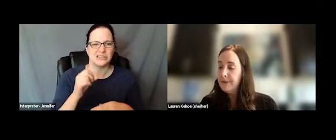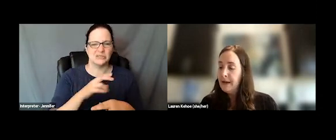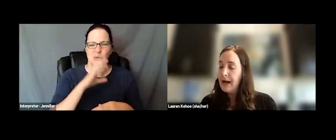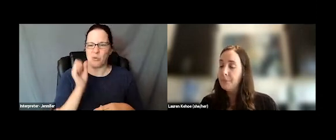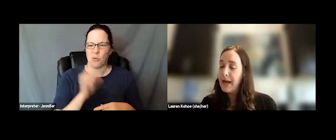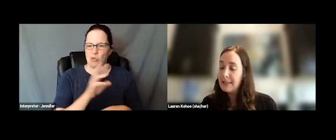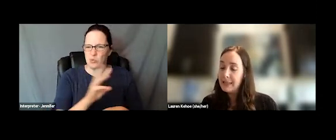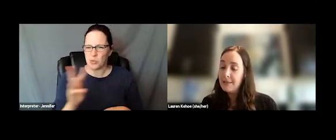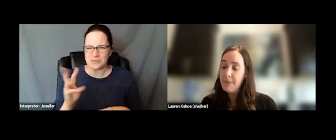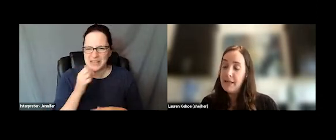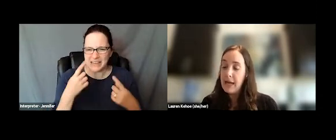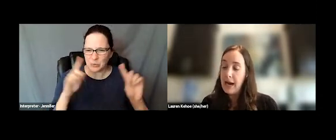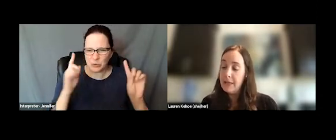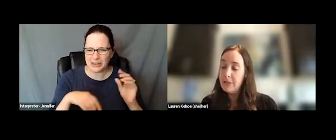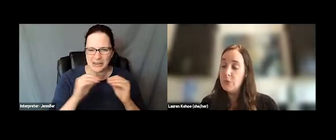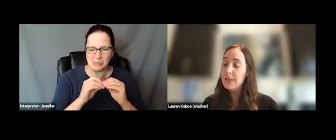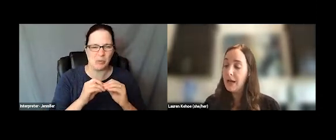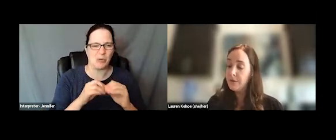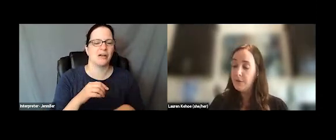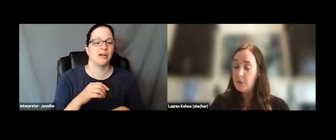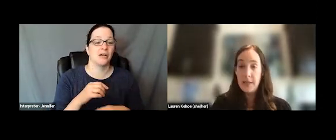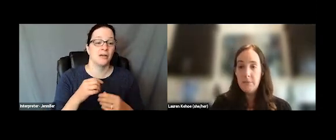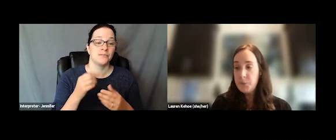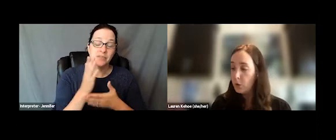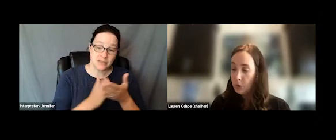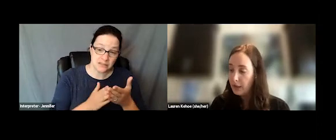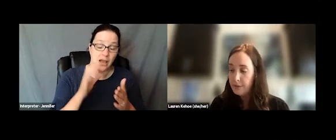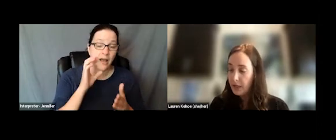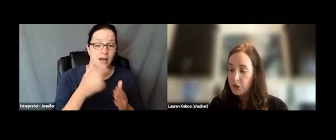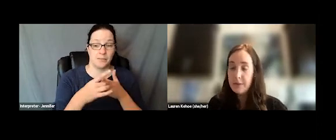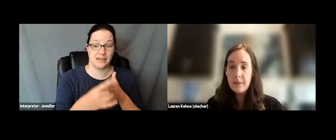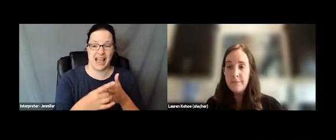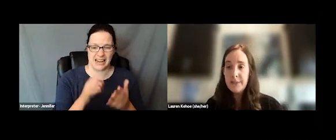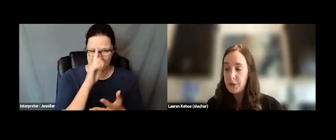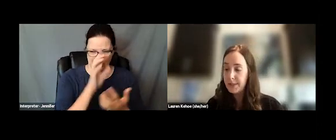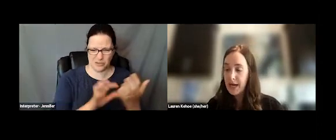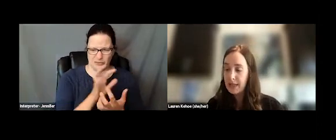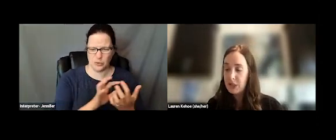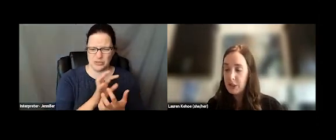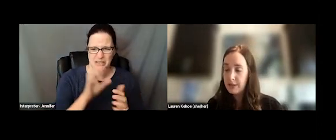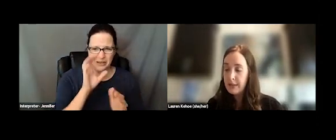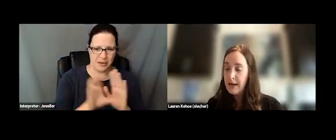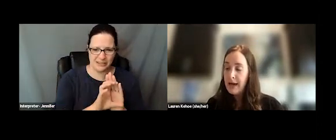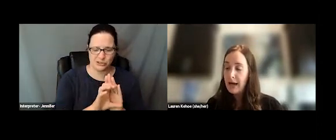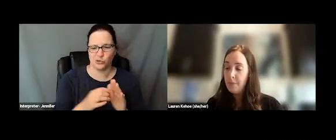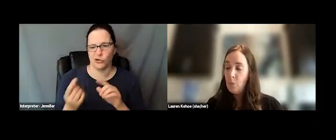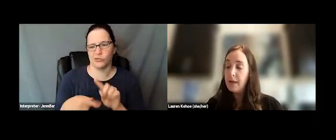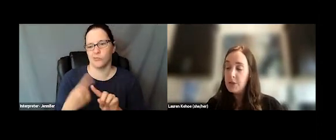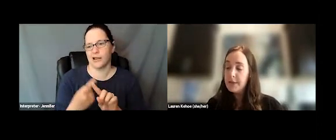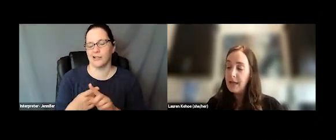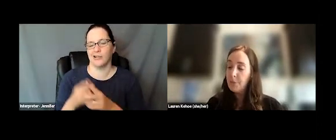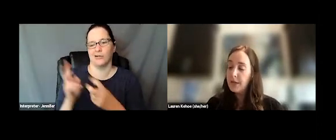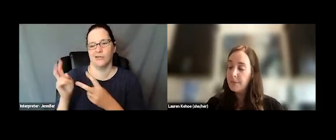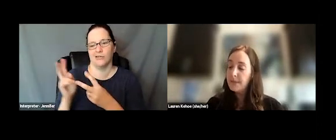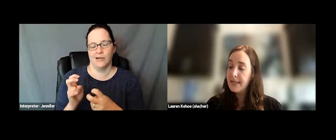websites. Lastly, many guides used to have confusing or irrelevant pictures, such as stock images. While